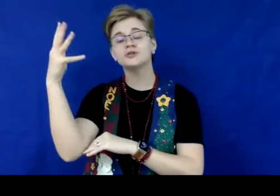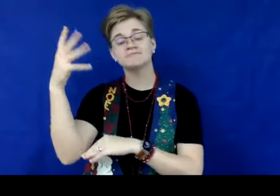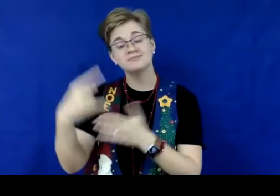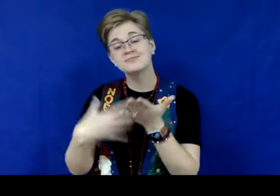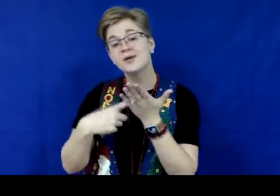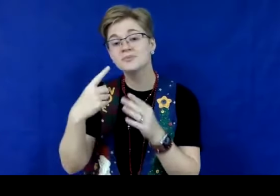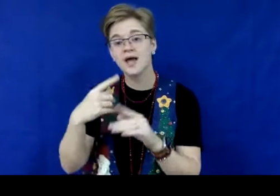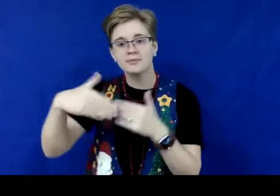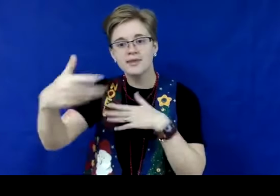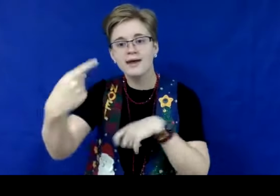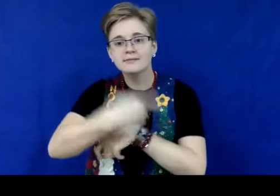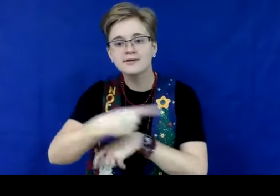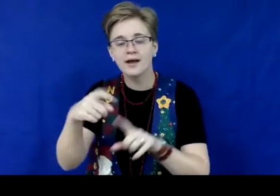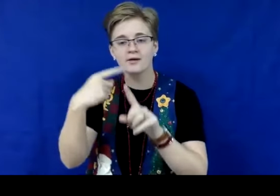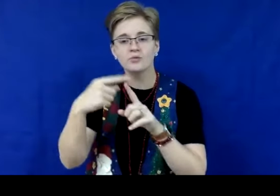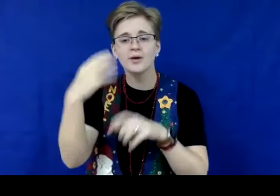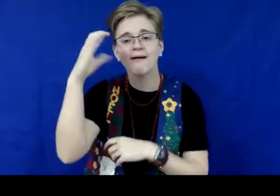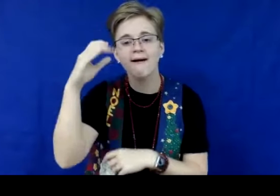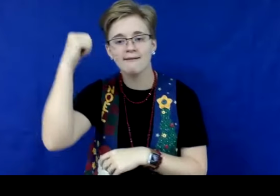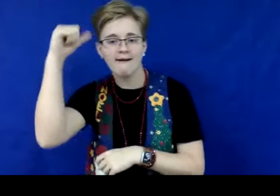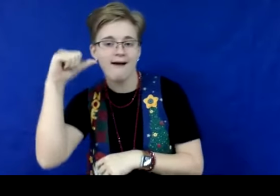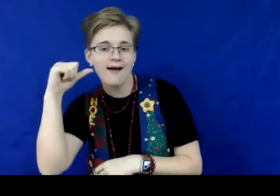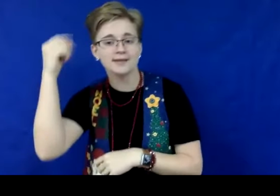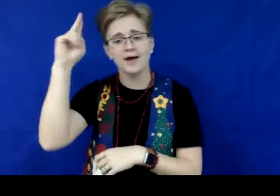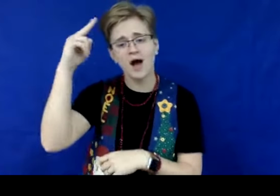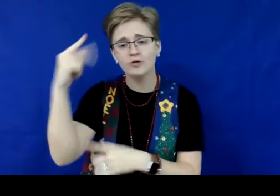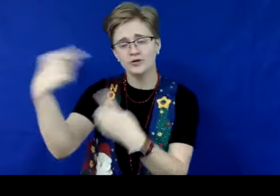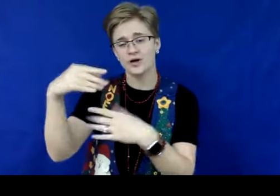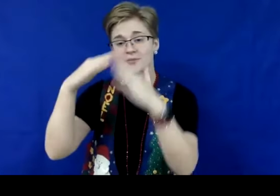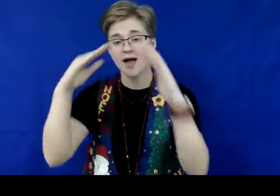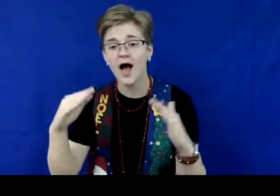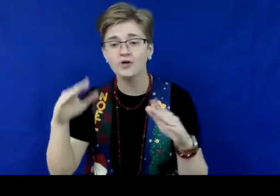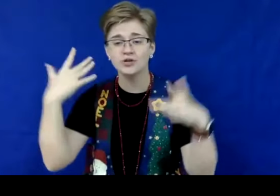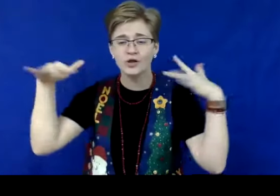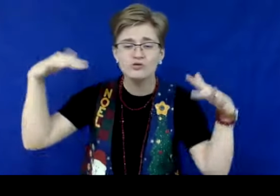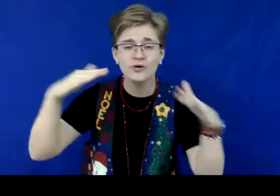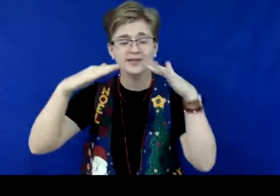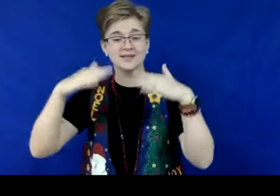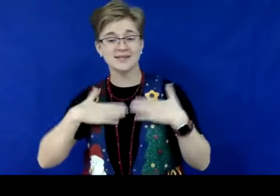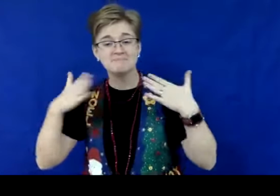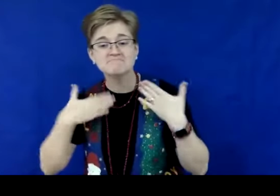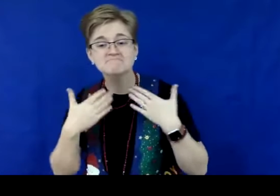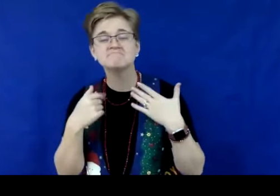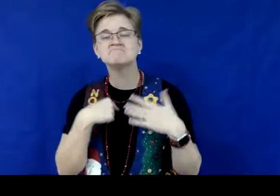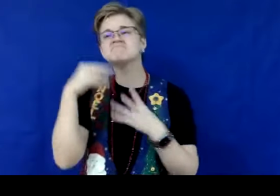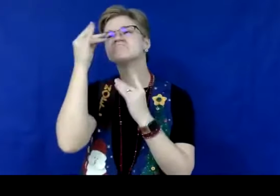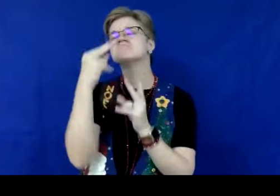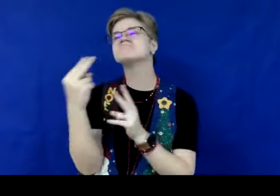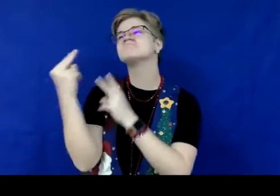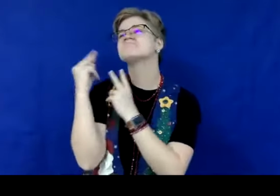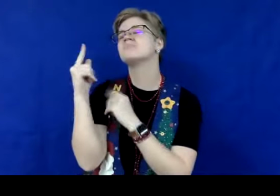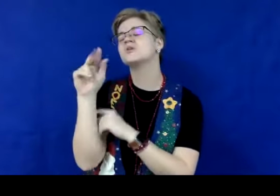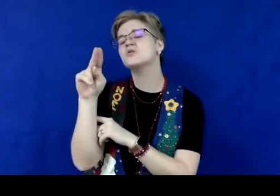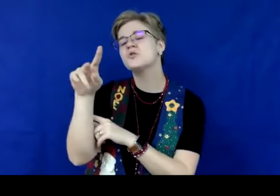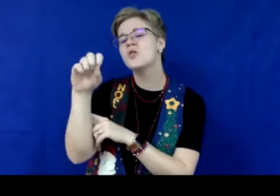uncles and the cousins are at our house and it's noisy and happy, I let my mind go back to Luke's forest. I